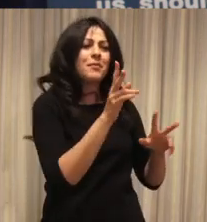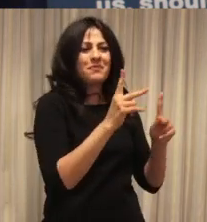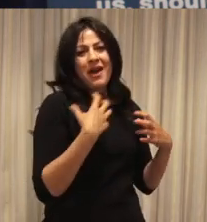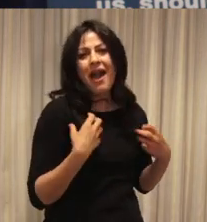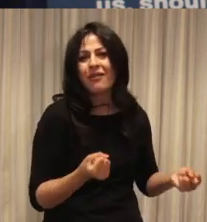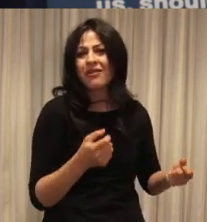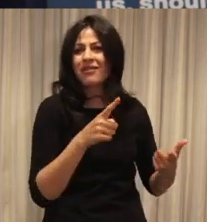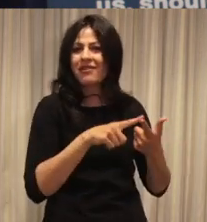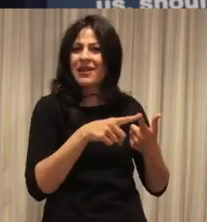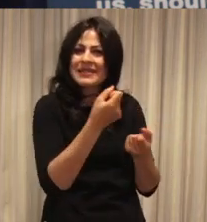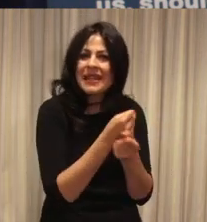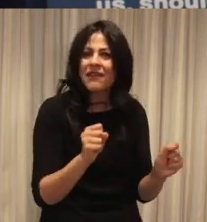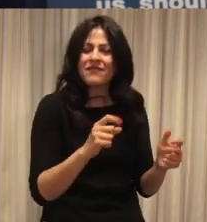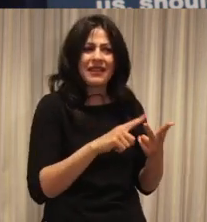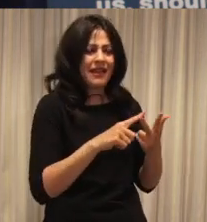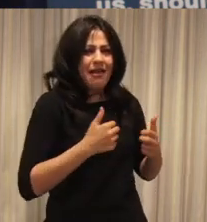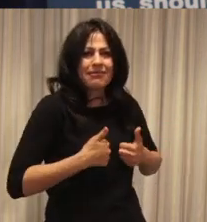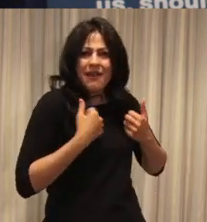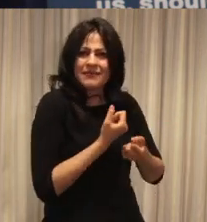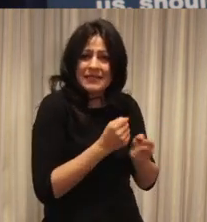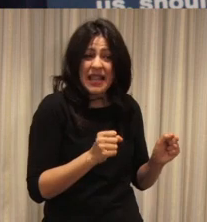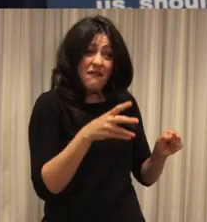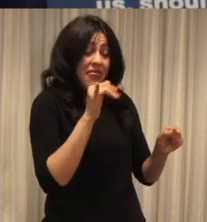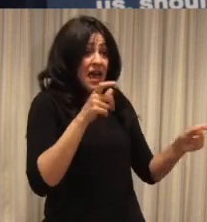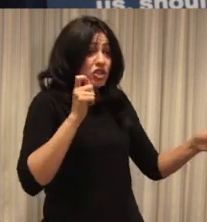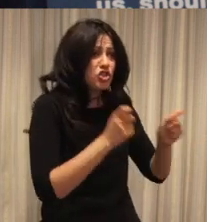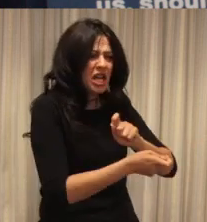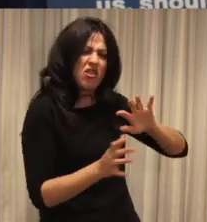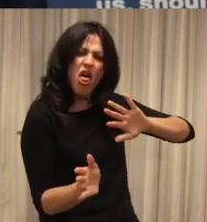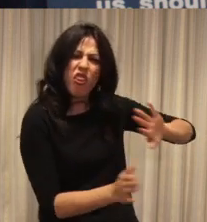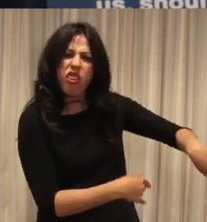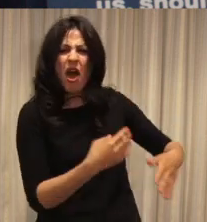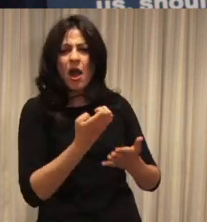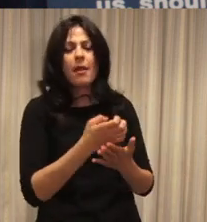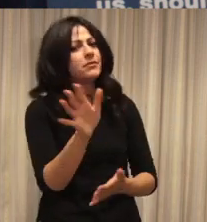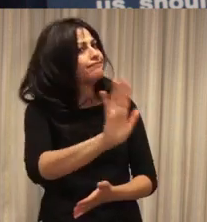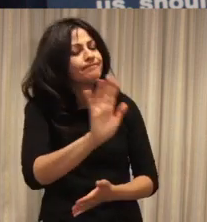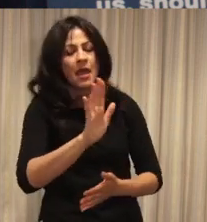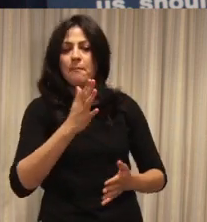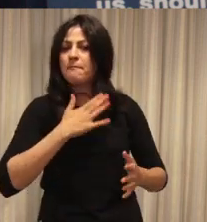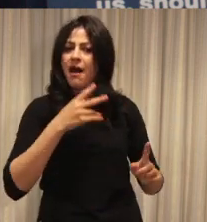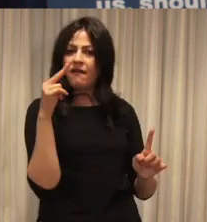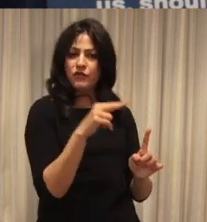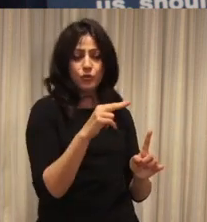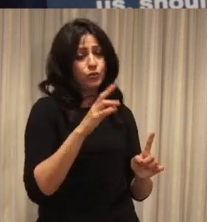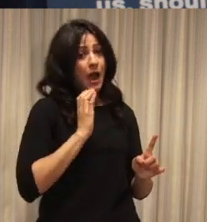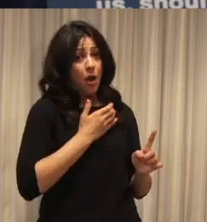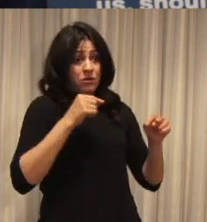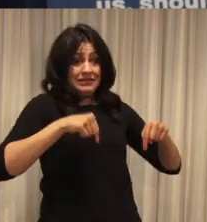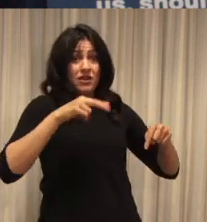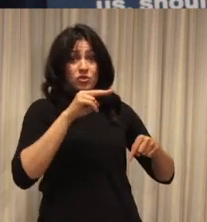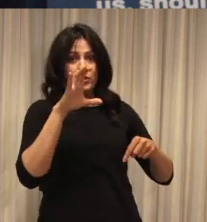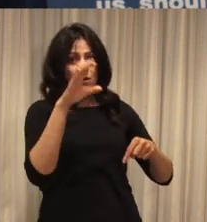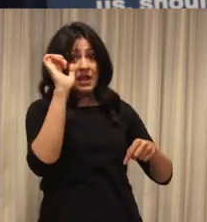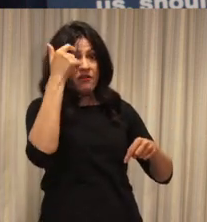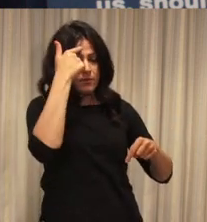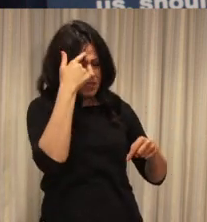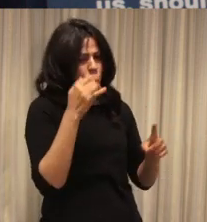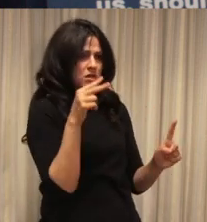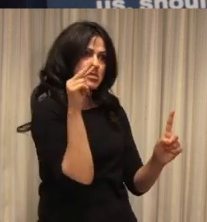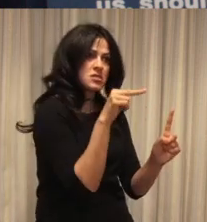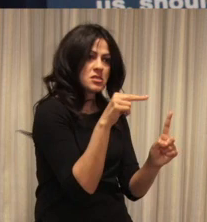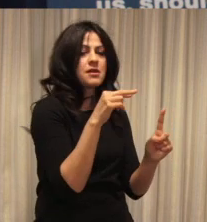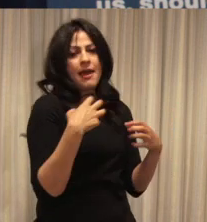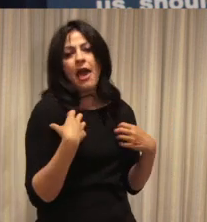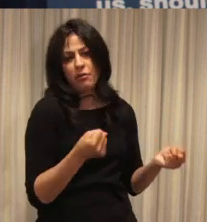that has not changed and will not change at any point from my perspective and from our perspective. So as we think